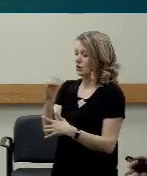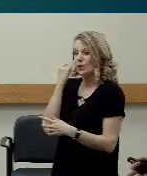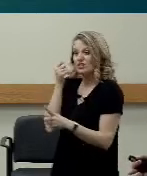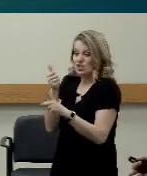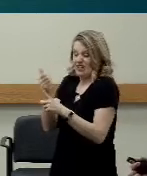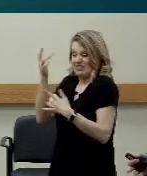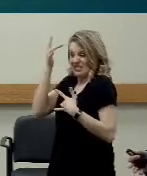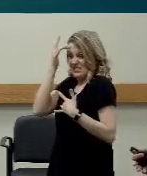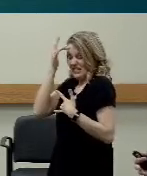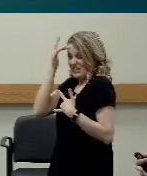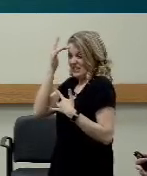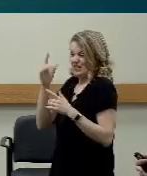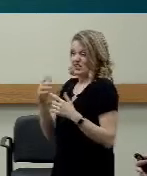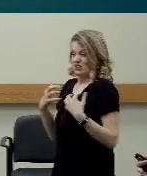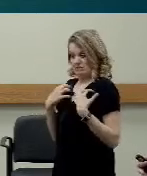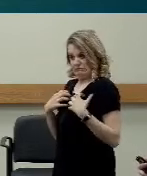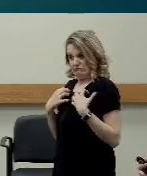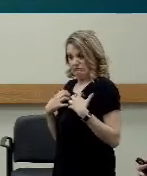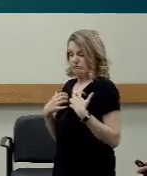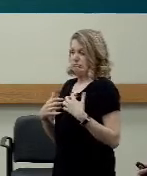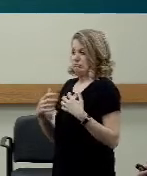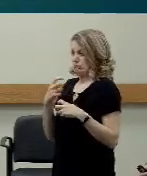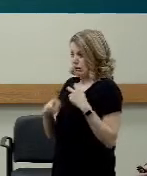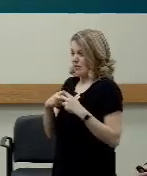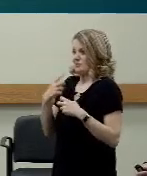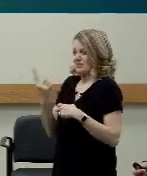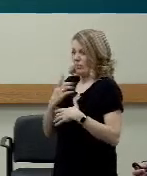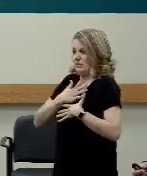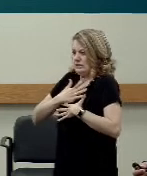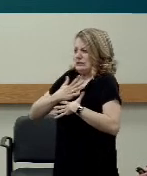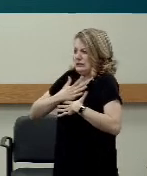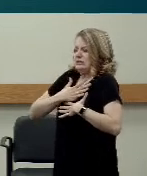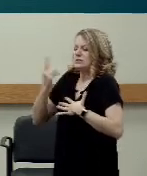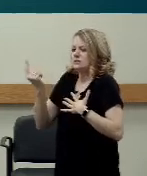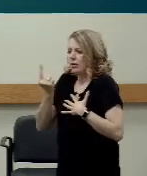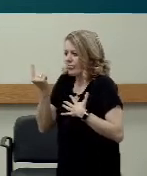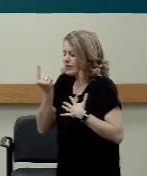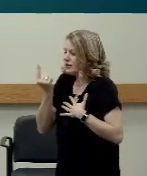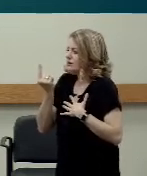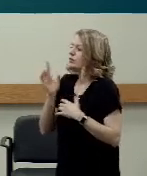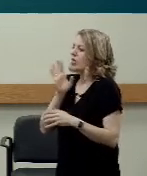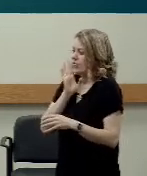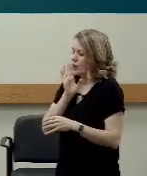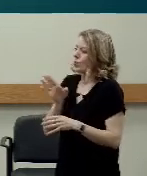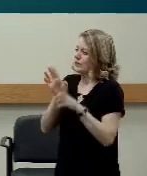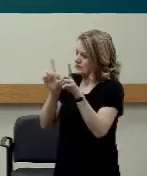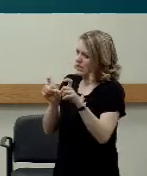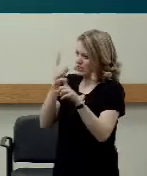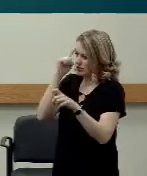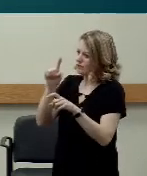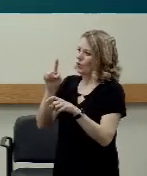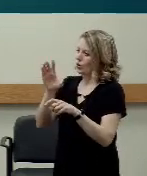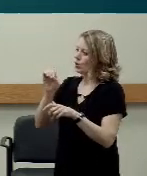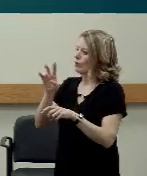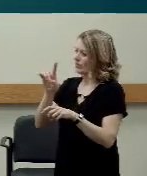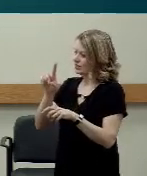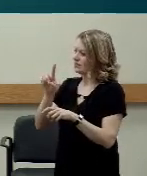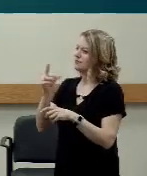to the hospital with a respiratory distress of some kind, you're going to receive a COVID-19 test.